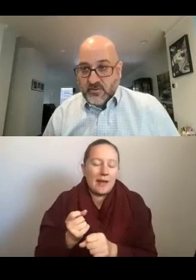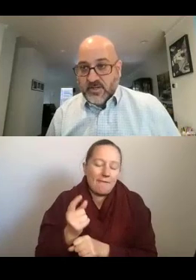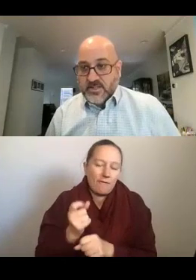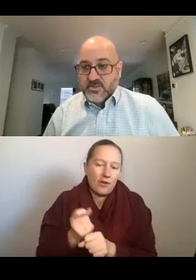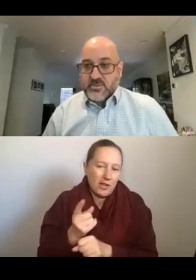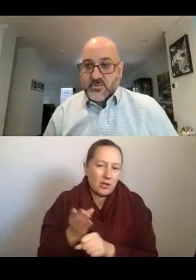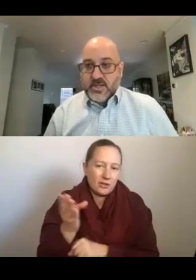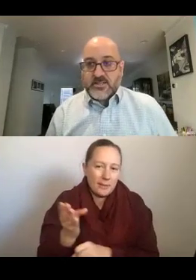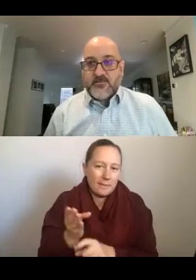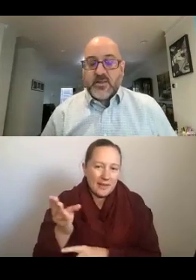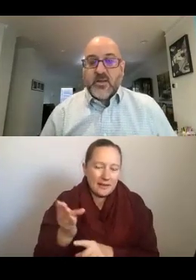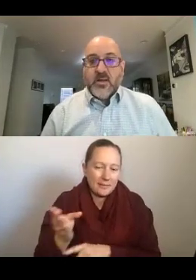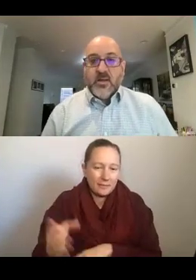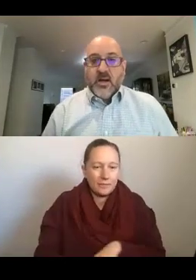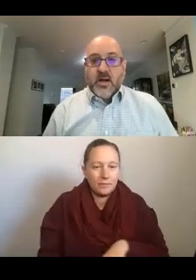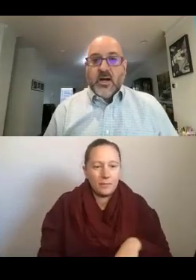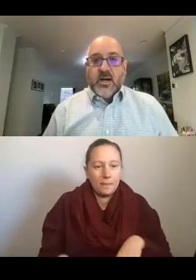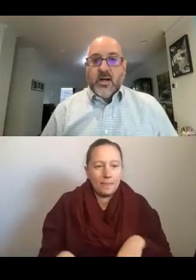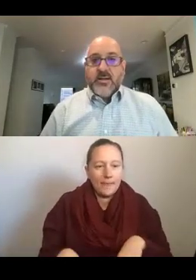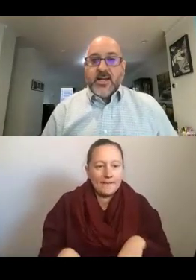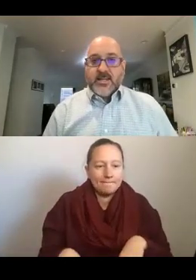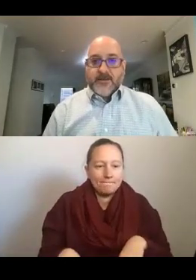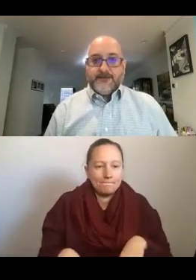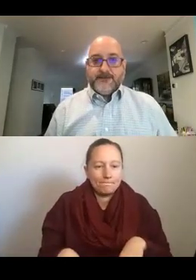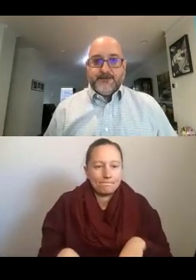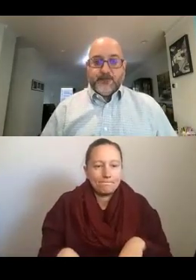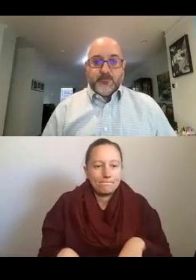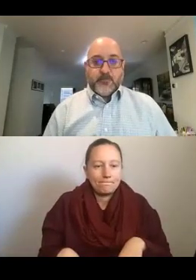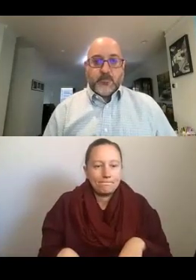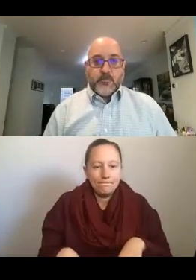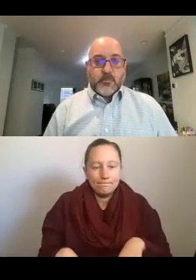except for on institutional Ks. Next slide.